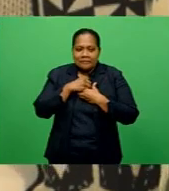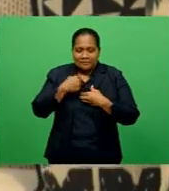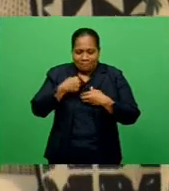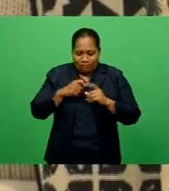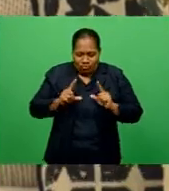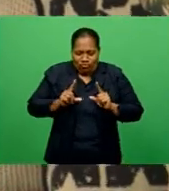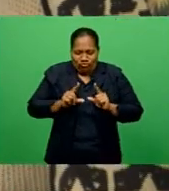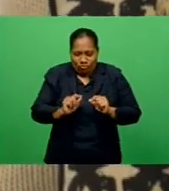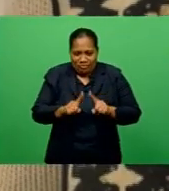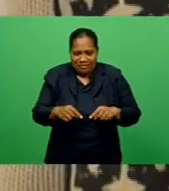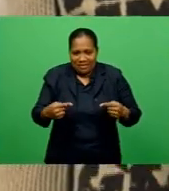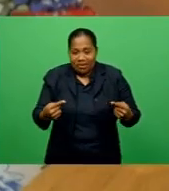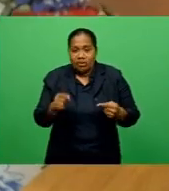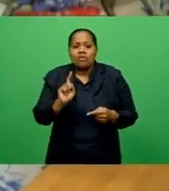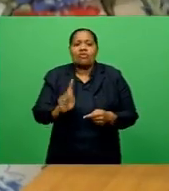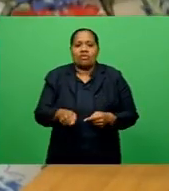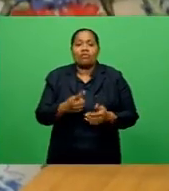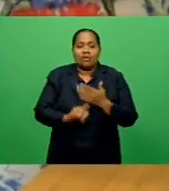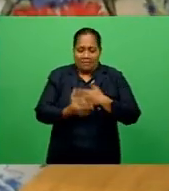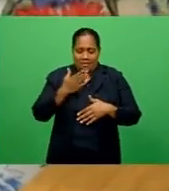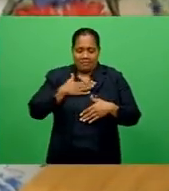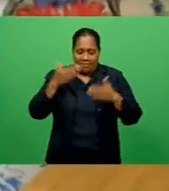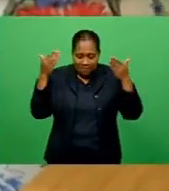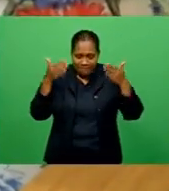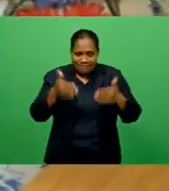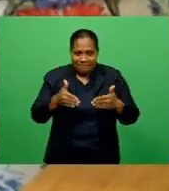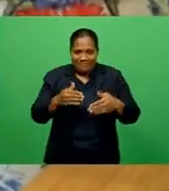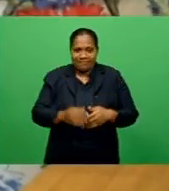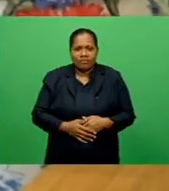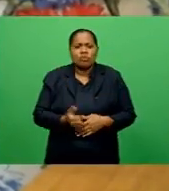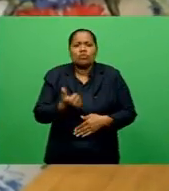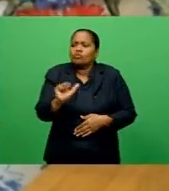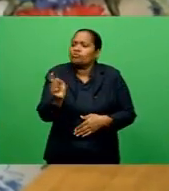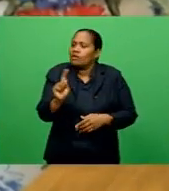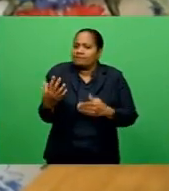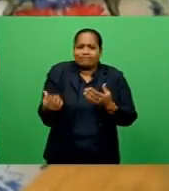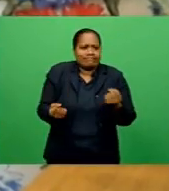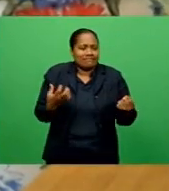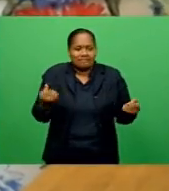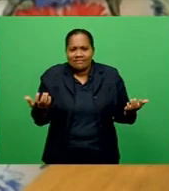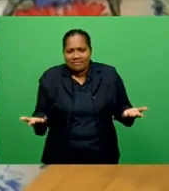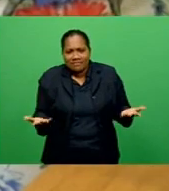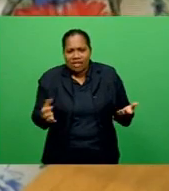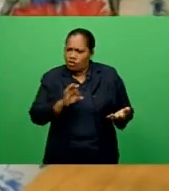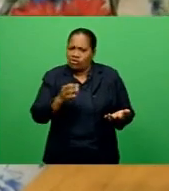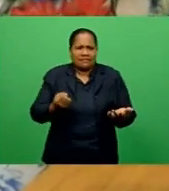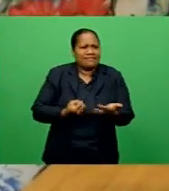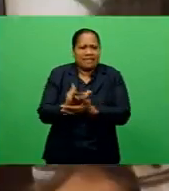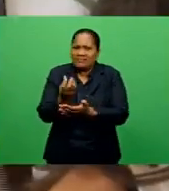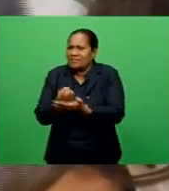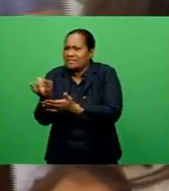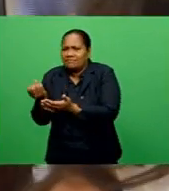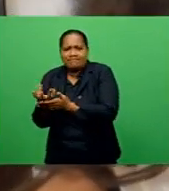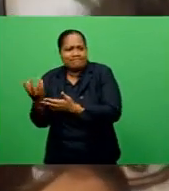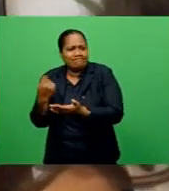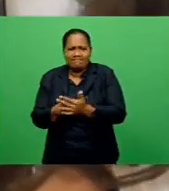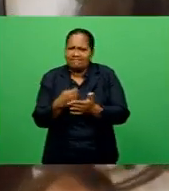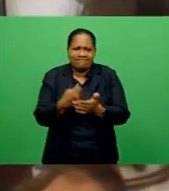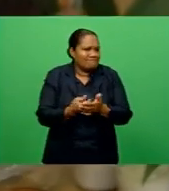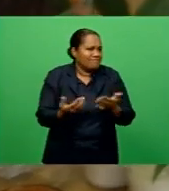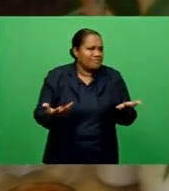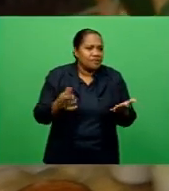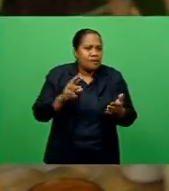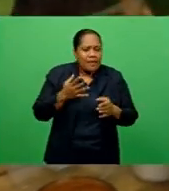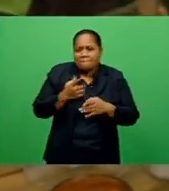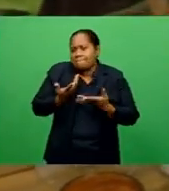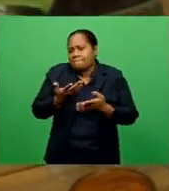really great because that's my entire focus. It's just using what we have and not necessarily spending so much money, but just working with what we can